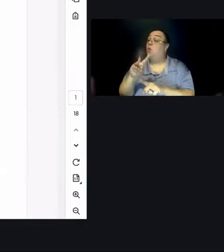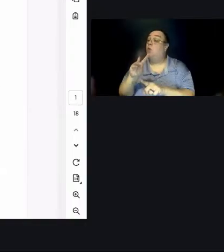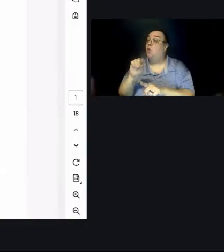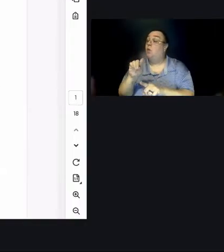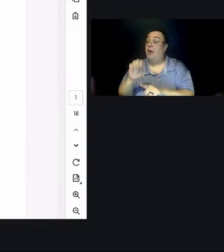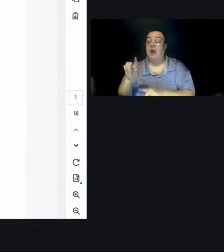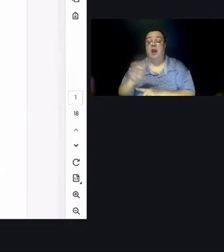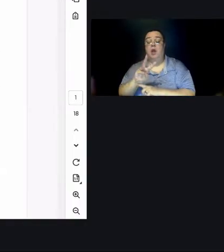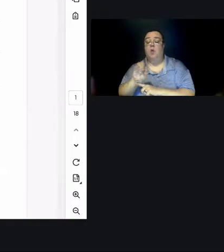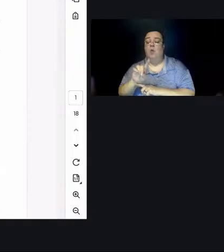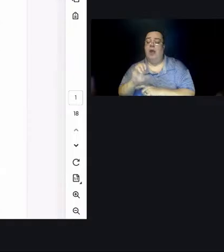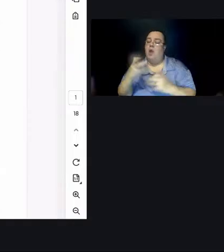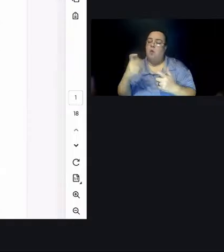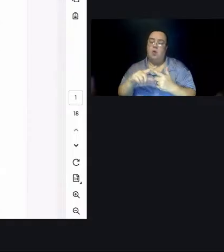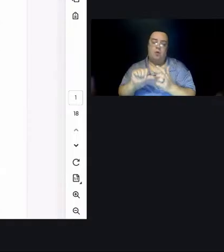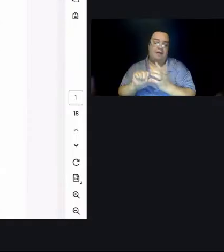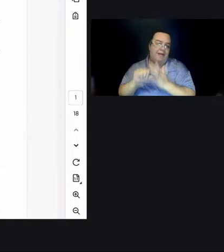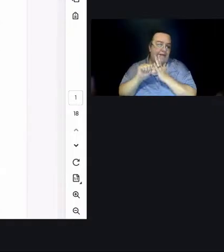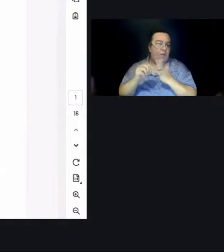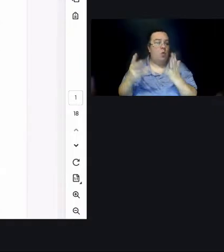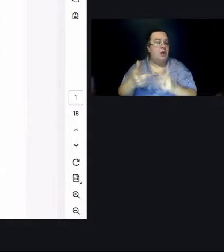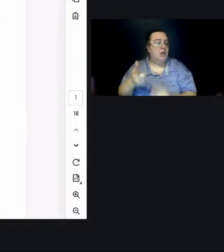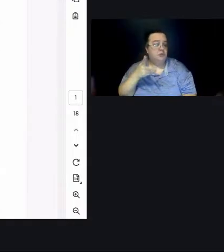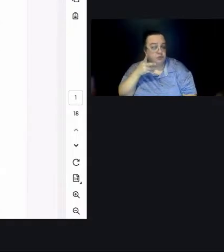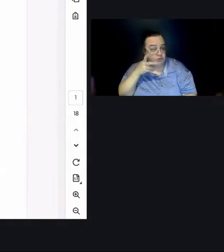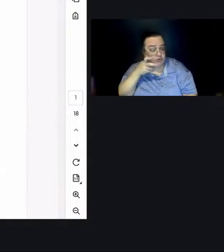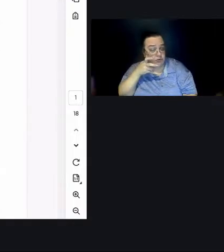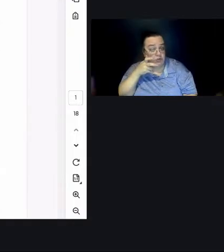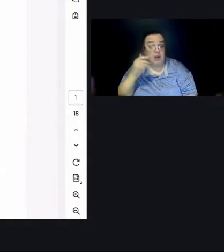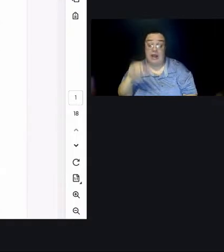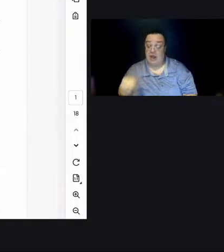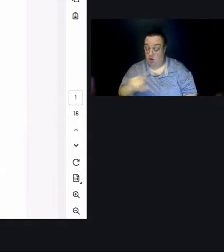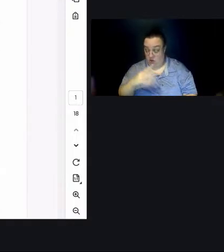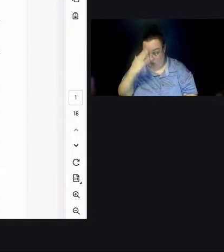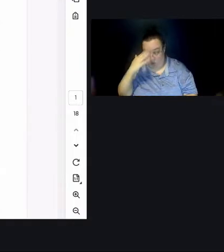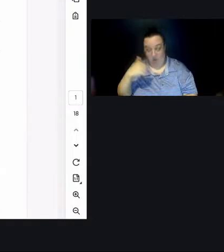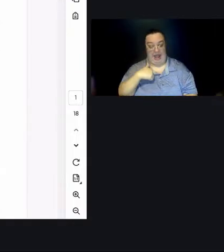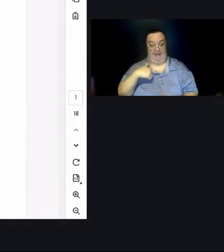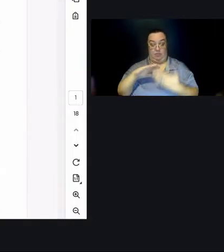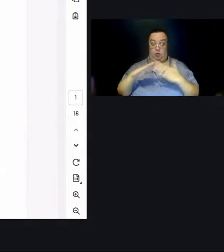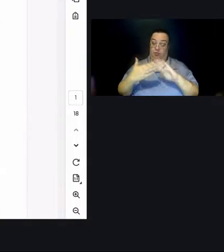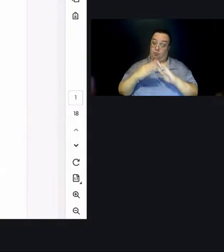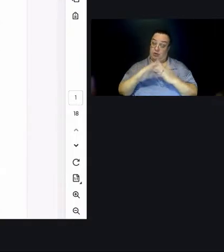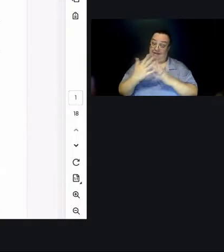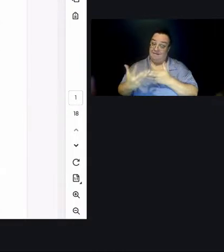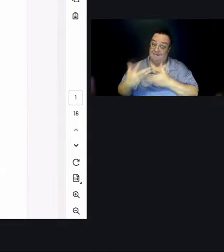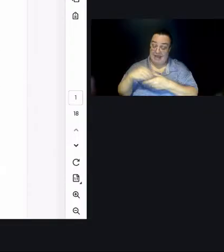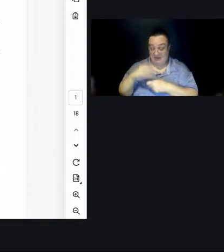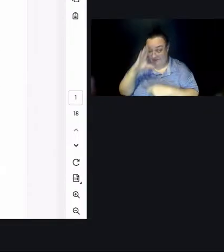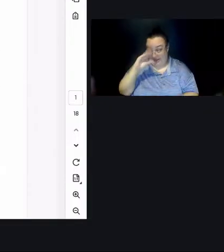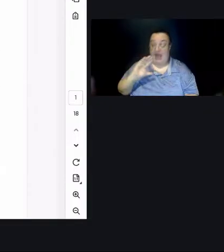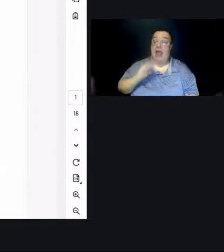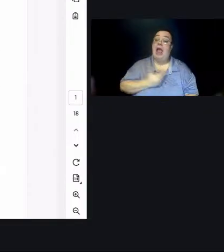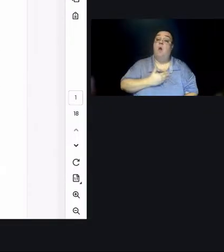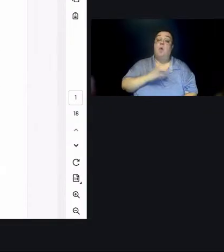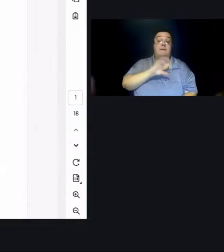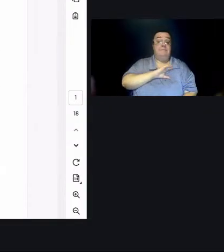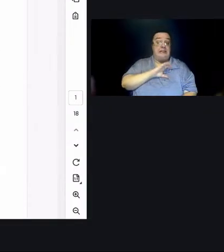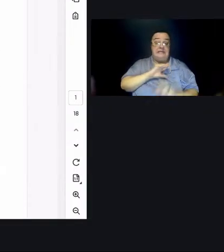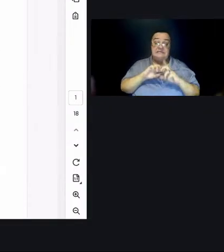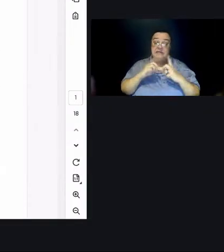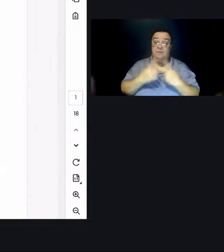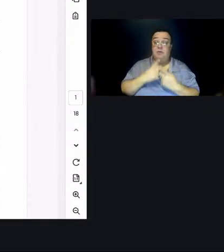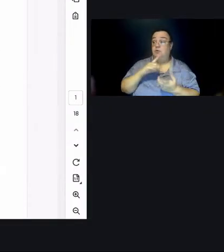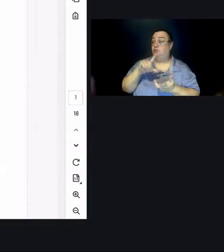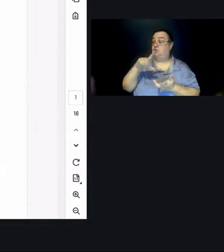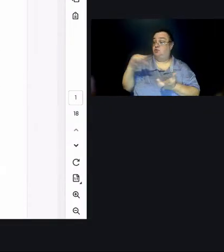to emphasize what was just heard of, as y'all know, I'm the community engagement guy. Our police department,